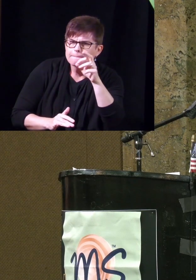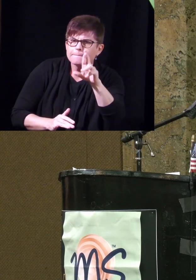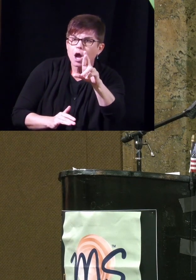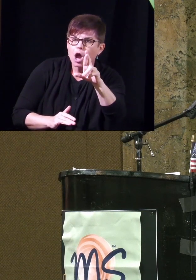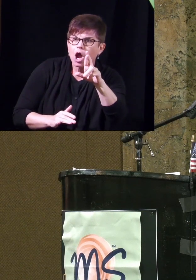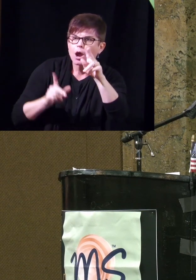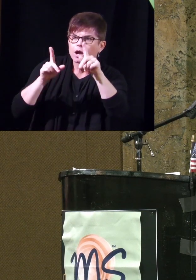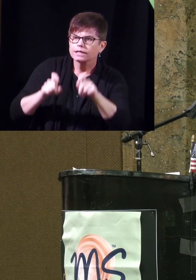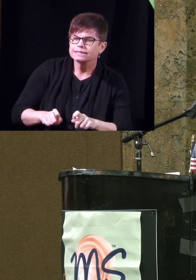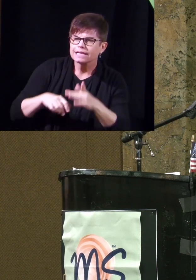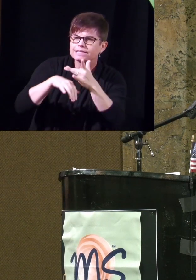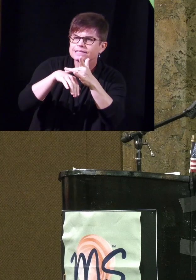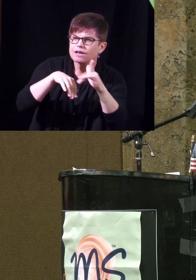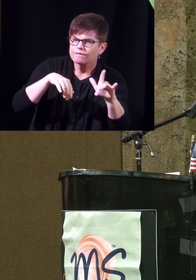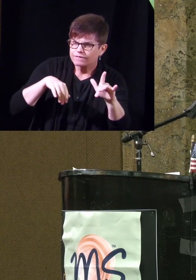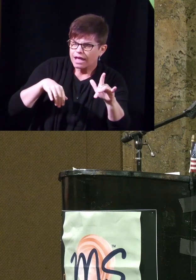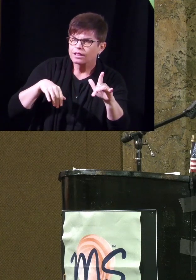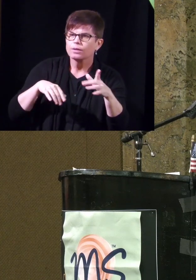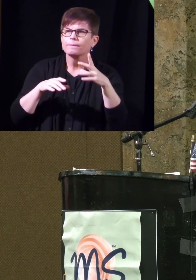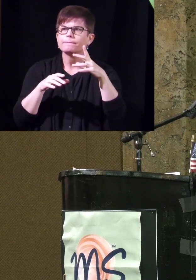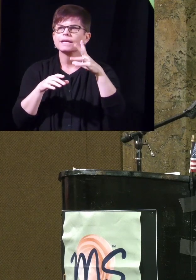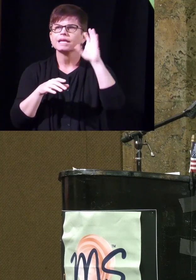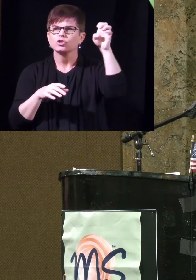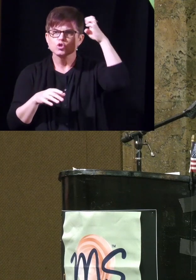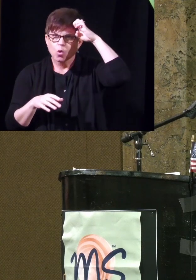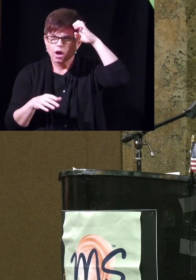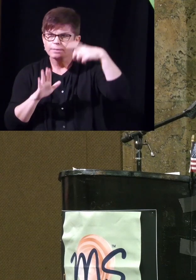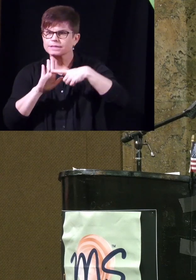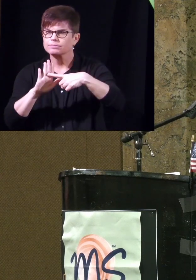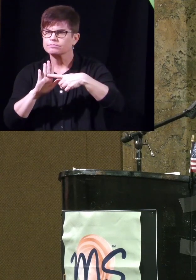Europe, specifically in Austria?